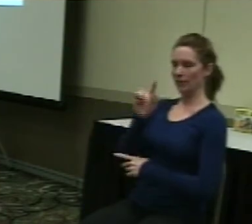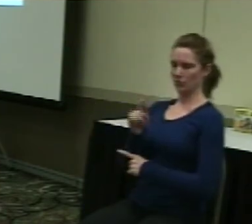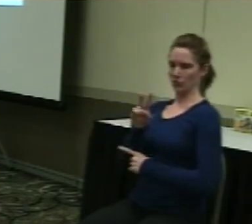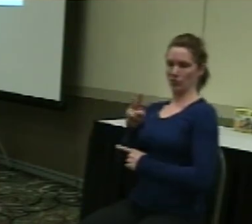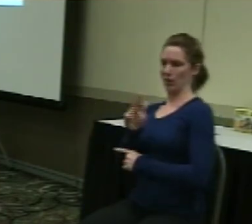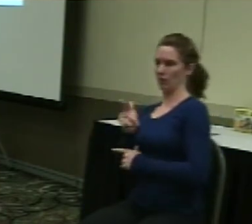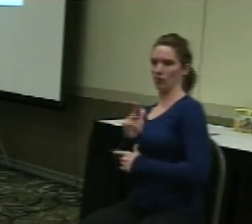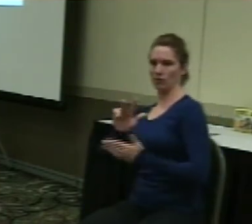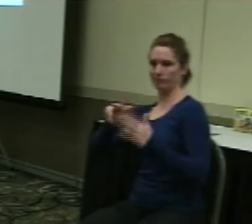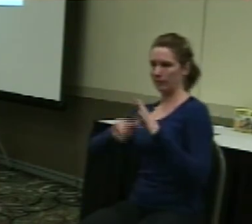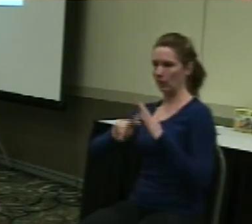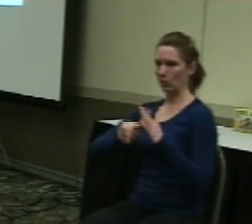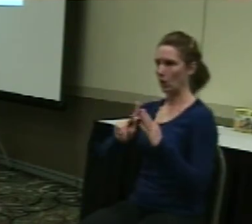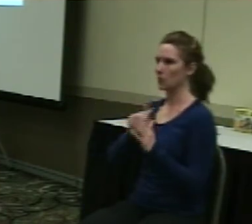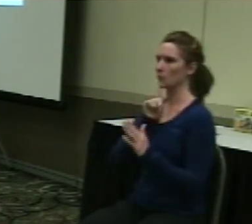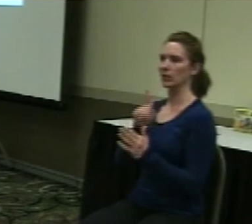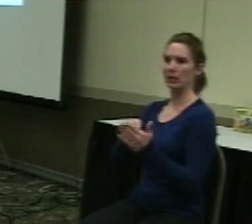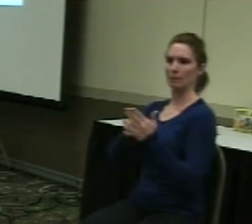occurs. So